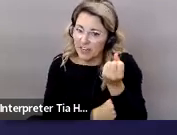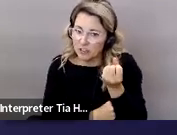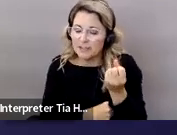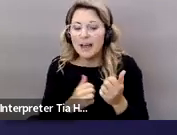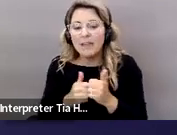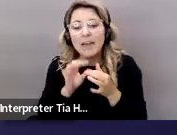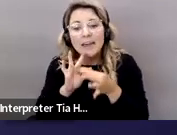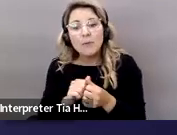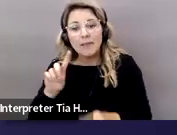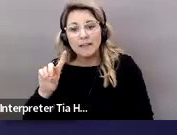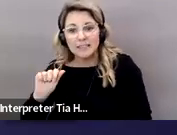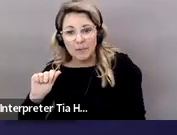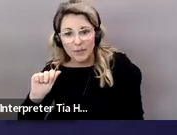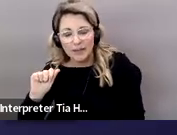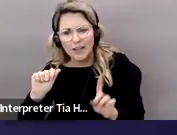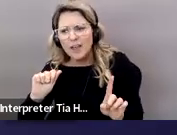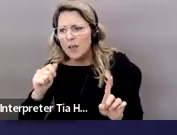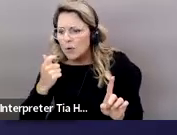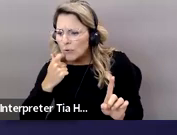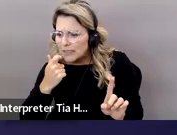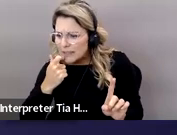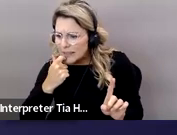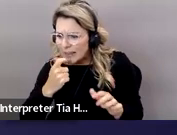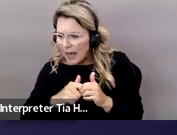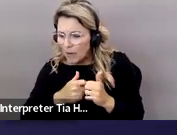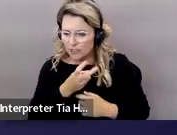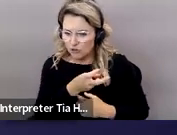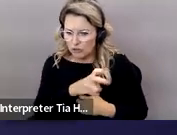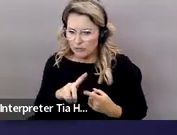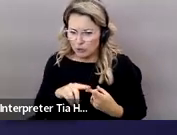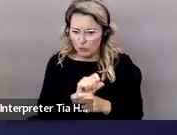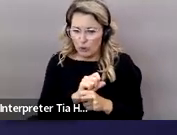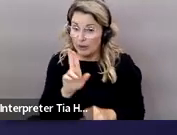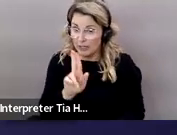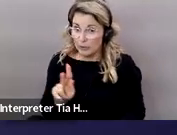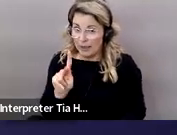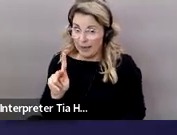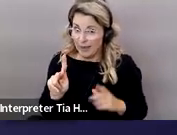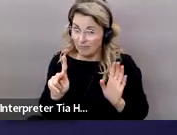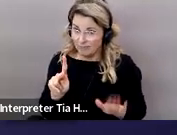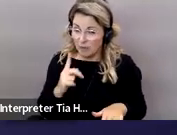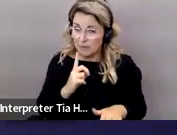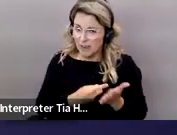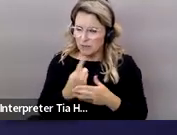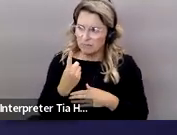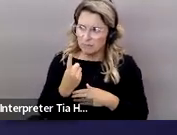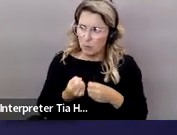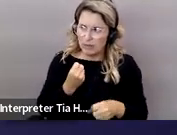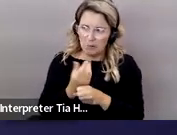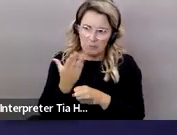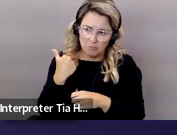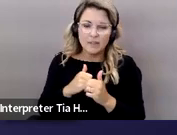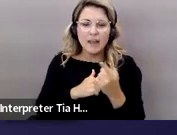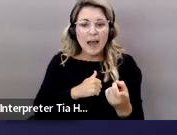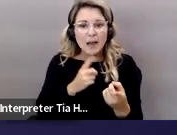disability. Most recently, as I was transitioning to work here at UK, around a year ago, I was working on a